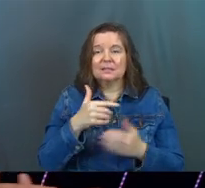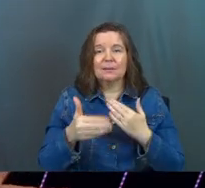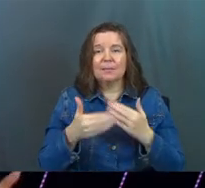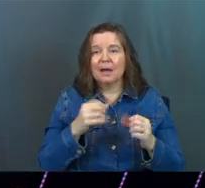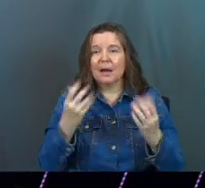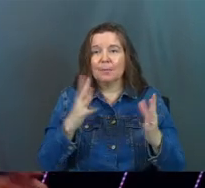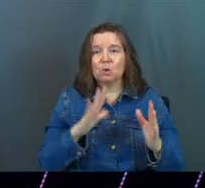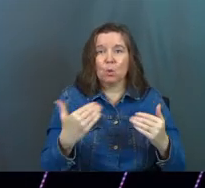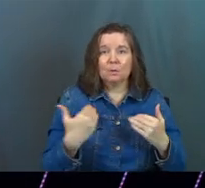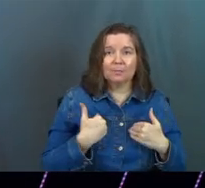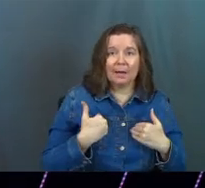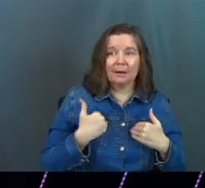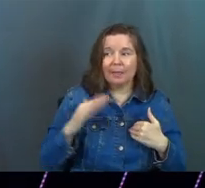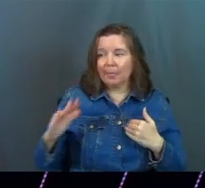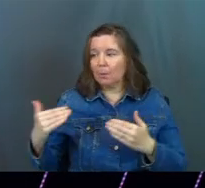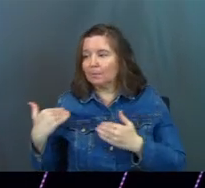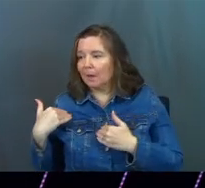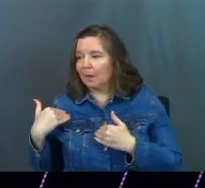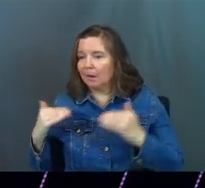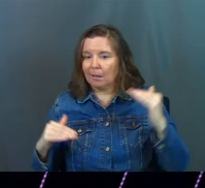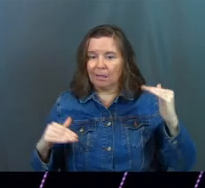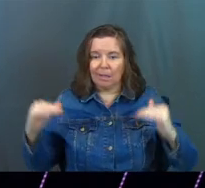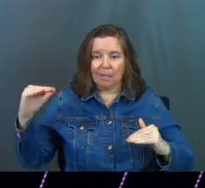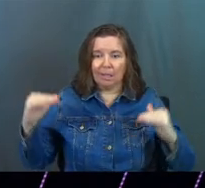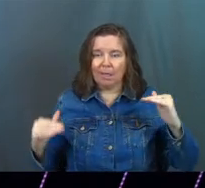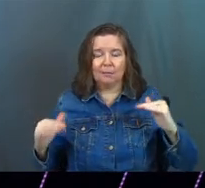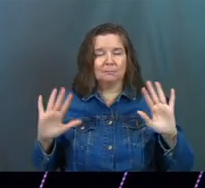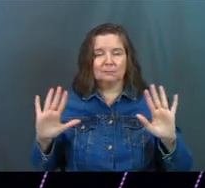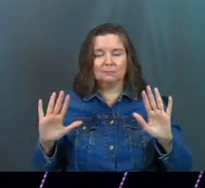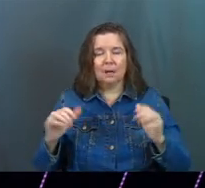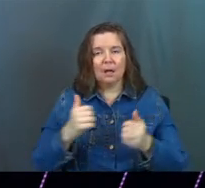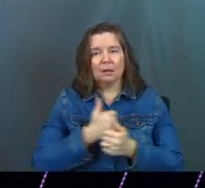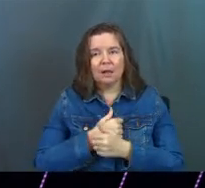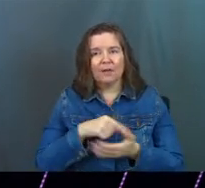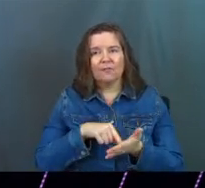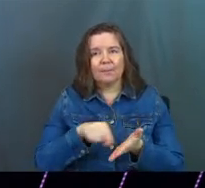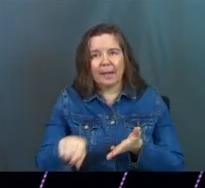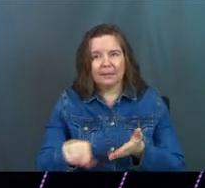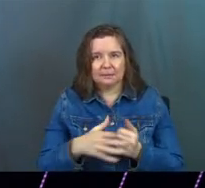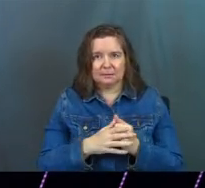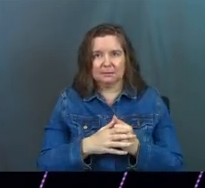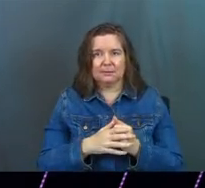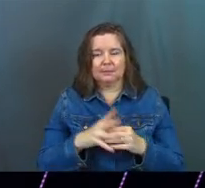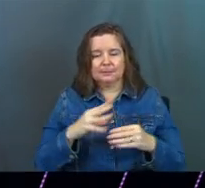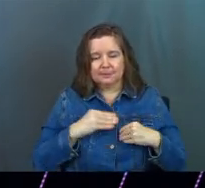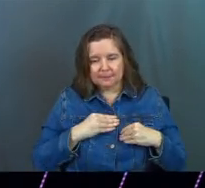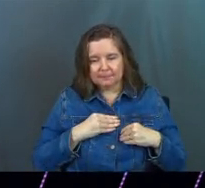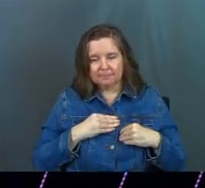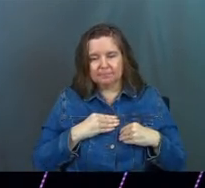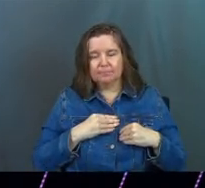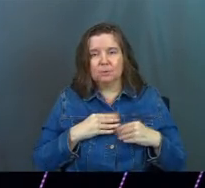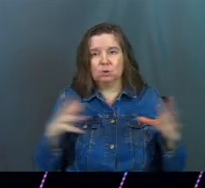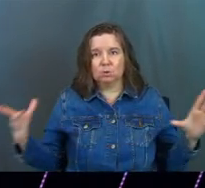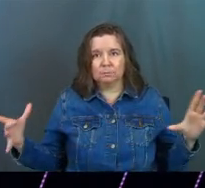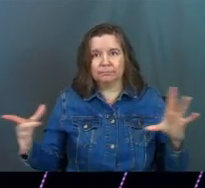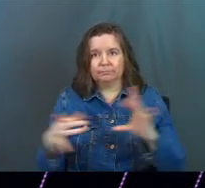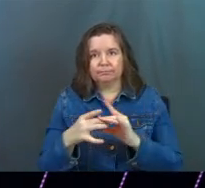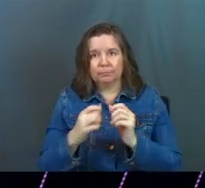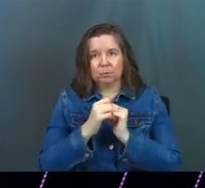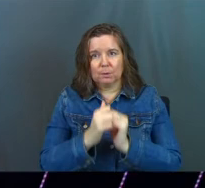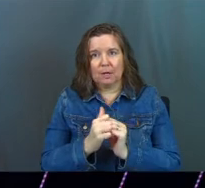It doesn't matter how much is your responsibility and how much is their responsibility. Love always pays. I'm going to pay the cost to bring us back together